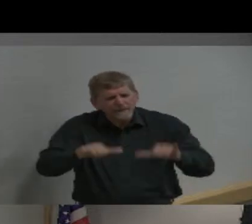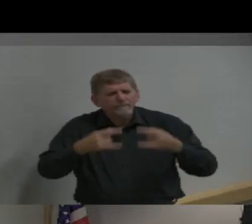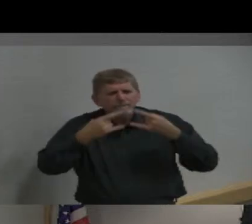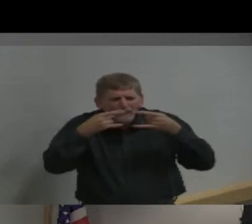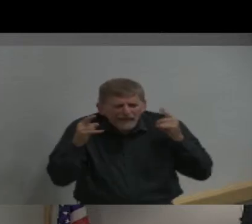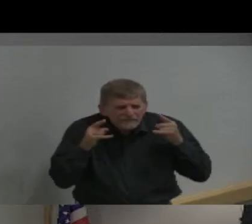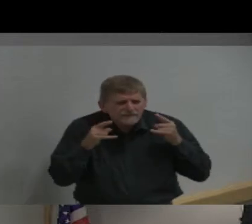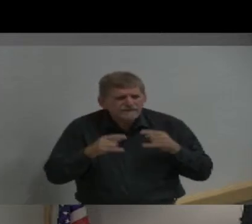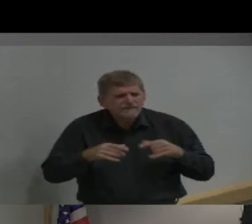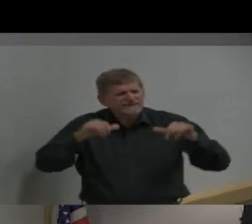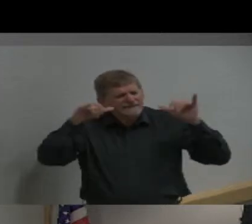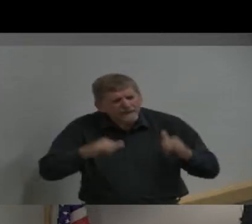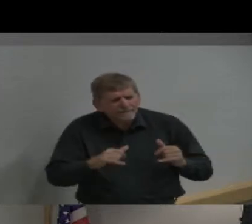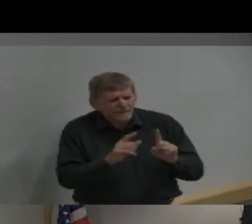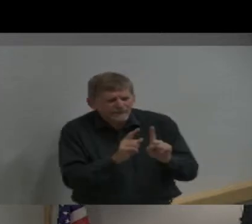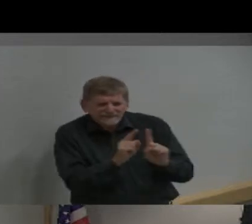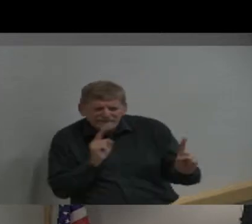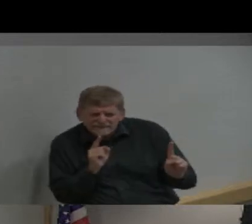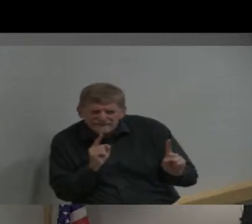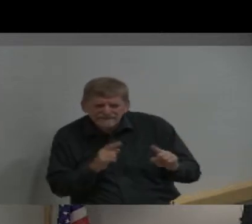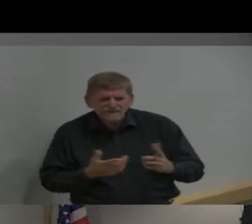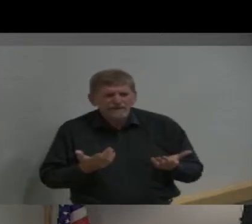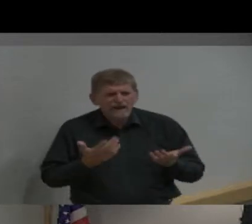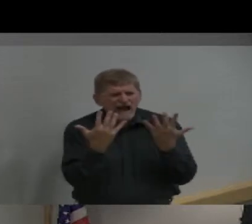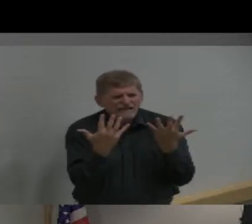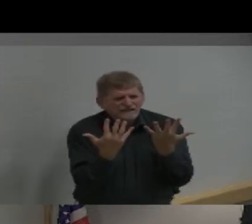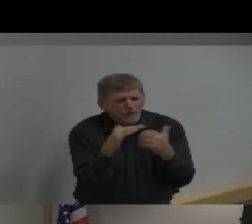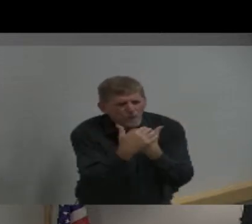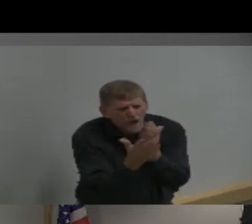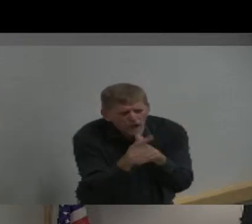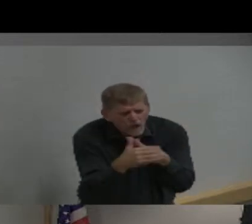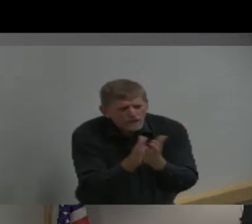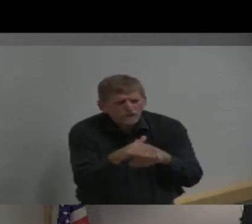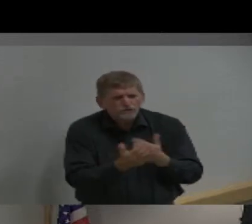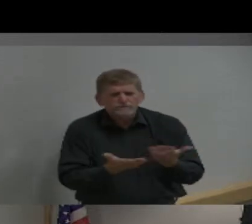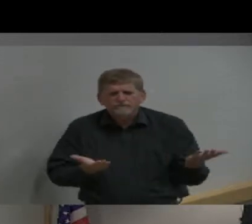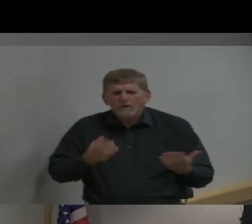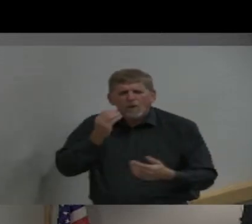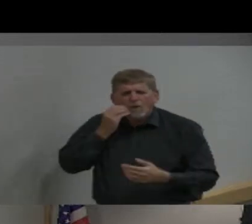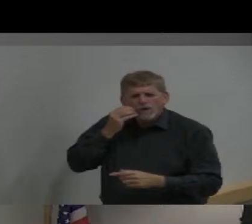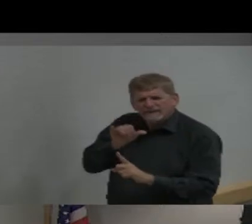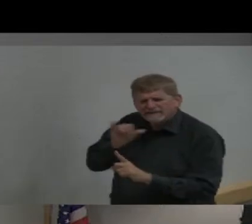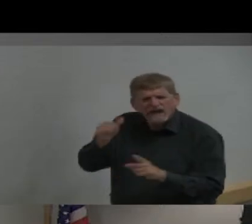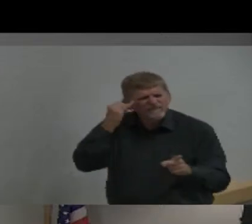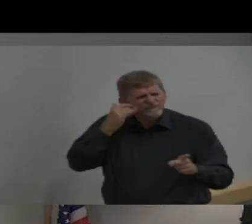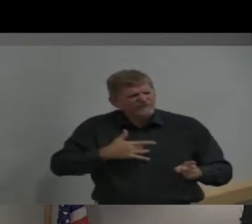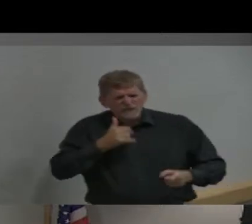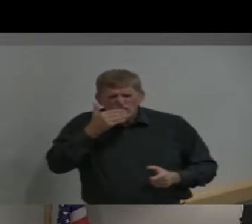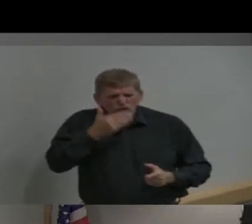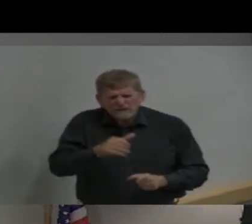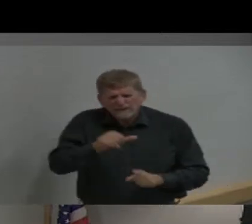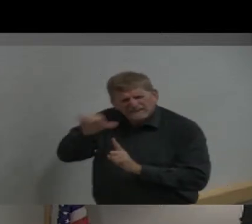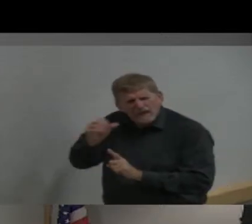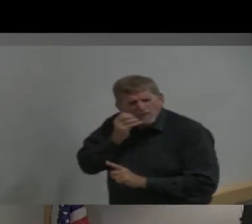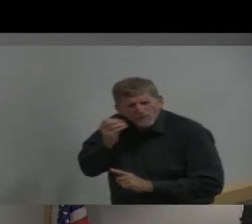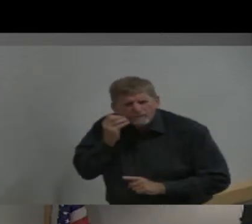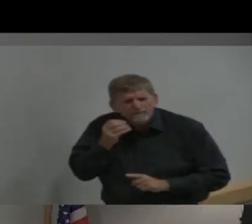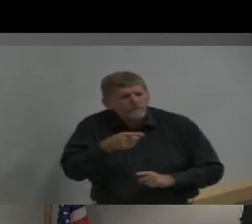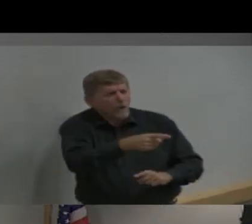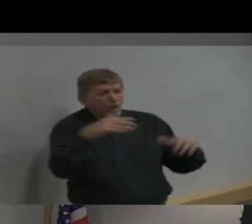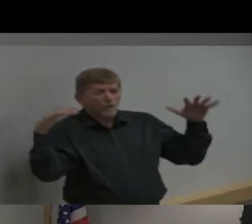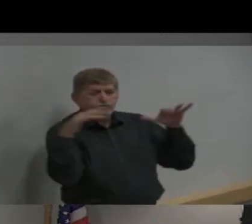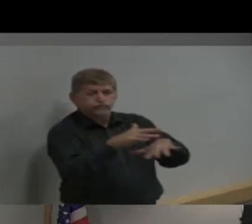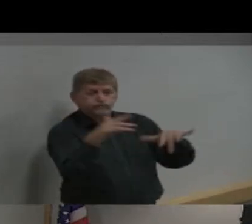distancing, wash our hands frequently, stay at home when we're sick, and avoid crowds. Smaller is safer when it comes